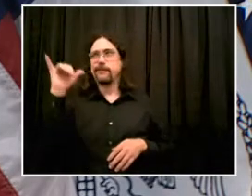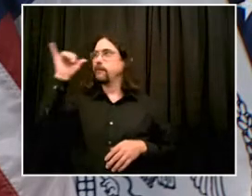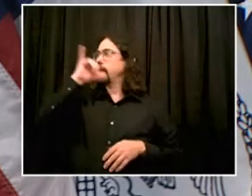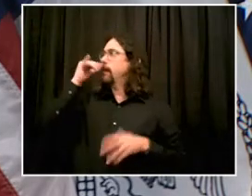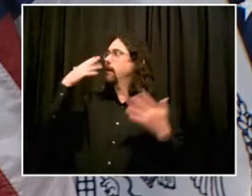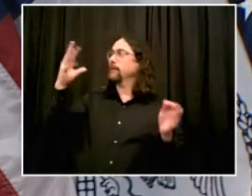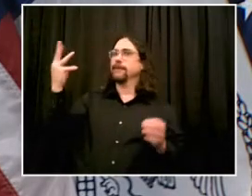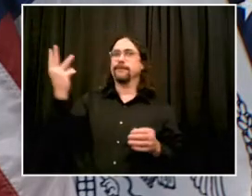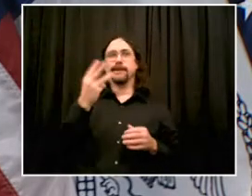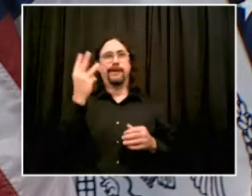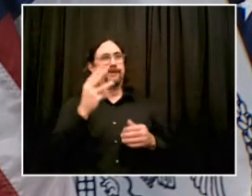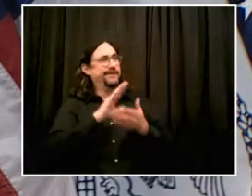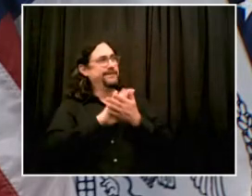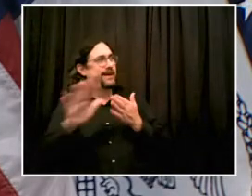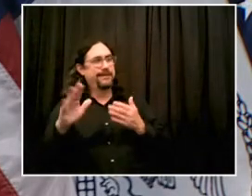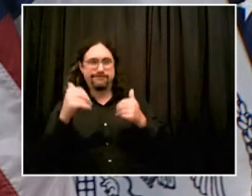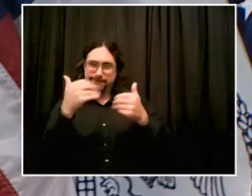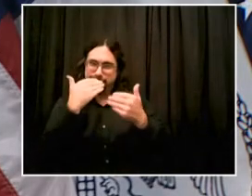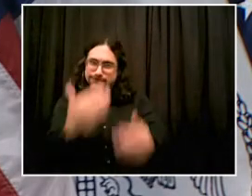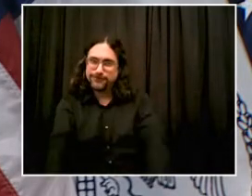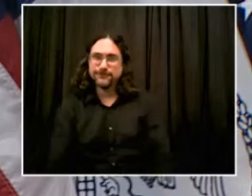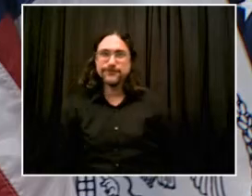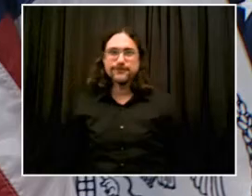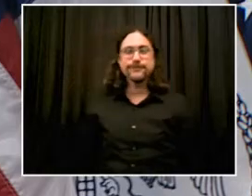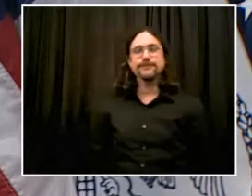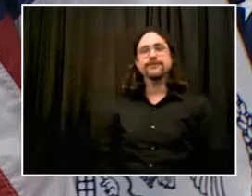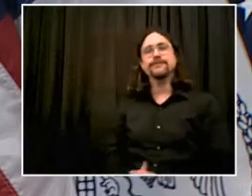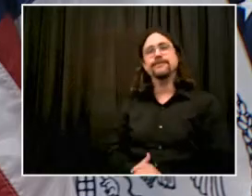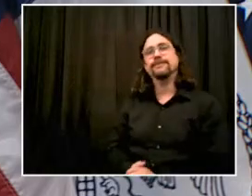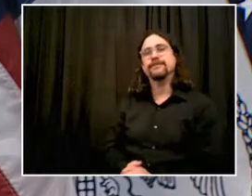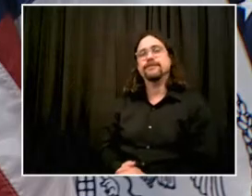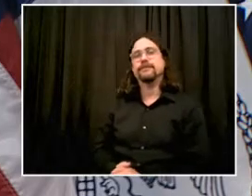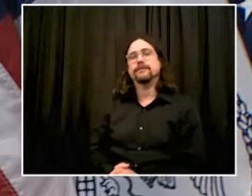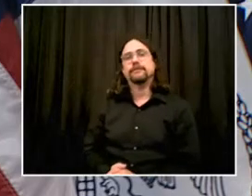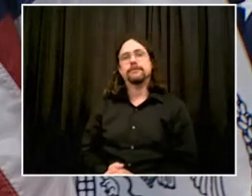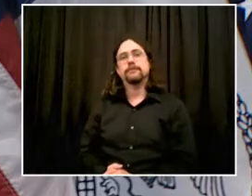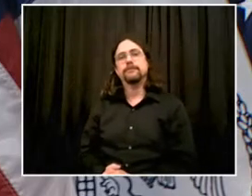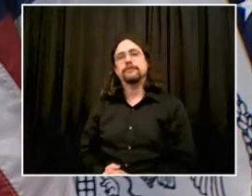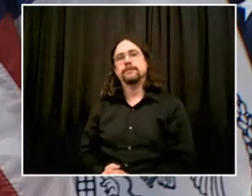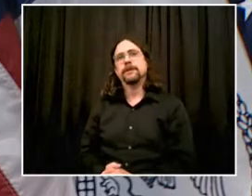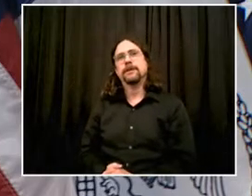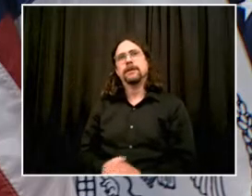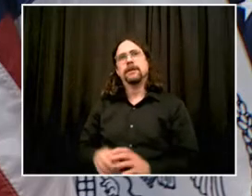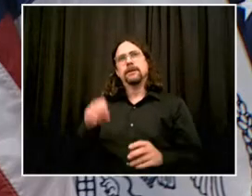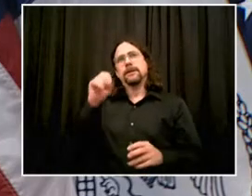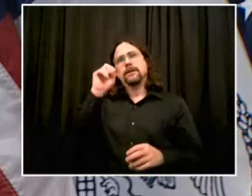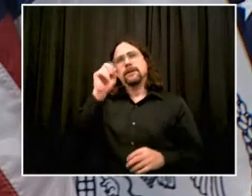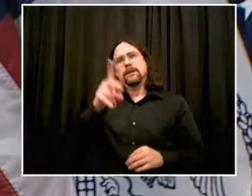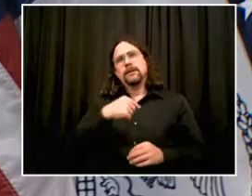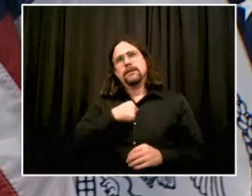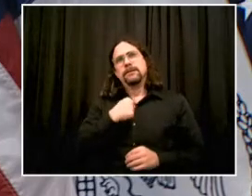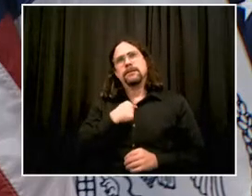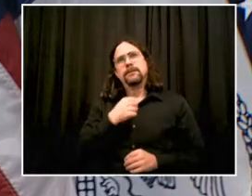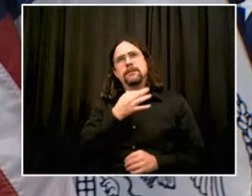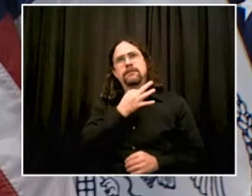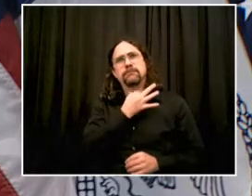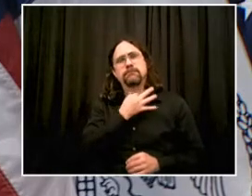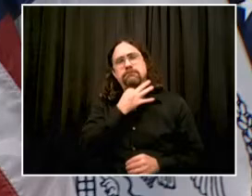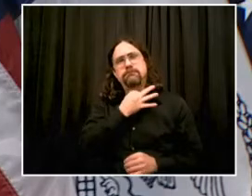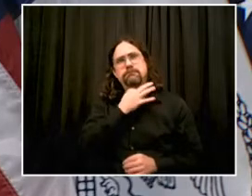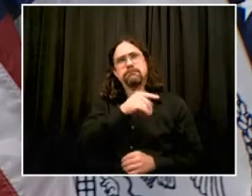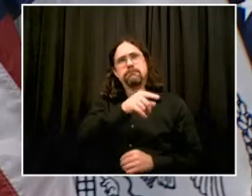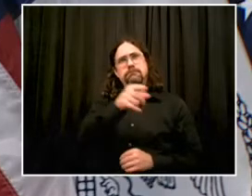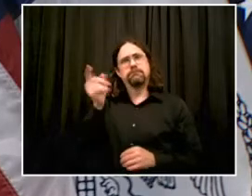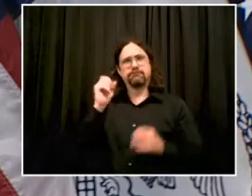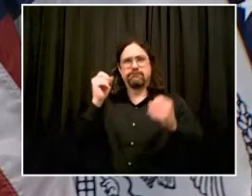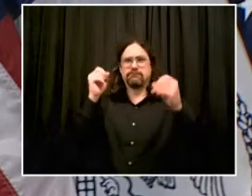running, and just overall resources available from the city to help folks out who are still struggling to pay the rent? Thank you, Ayana. Such an important question. Yeah,